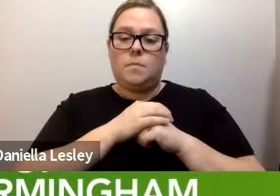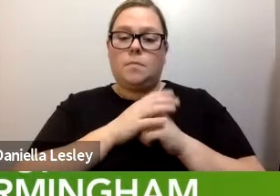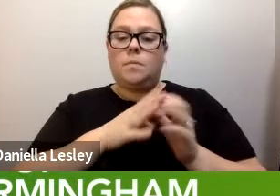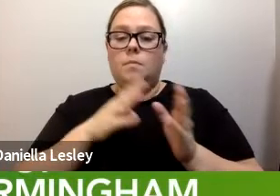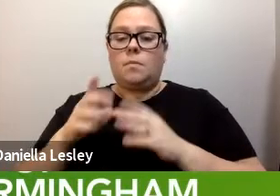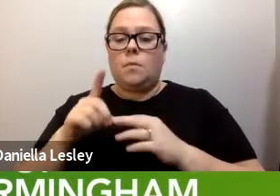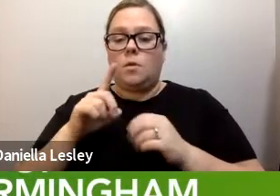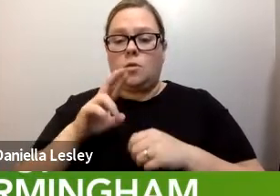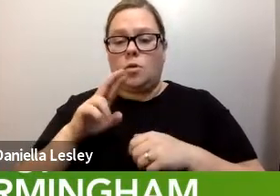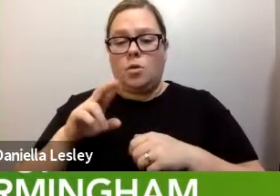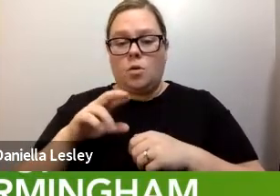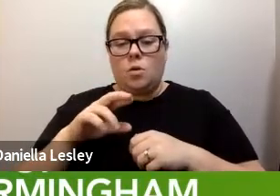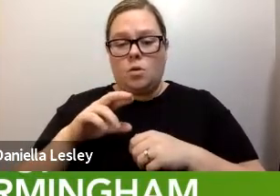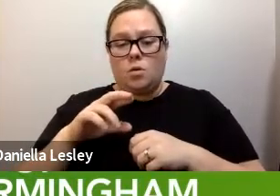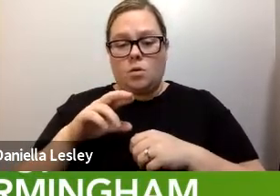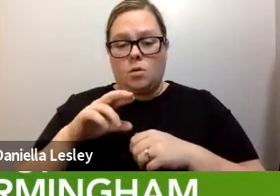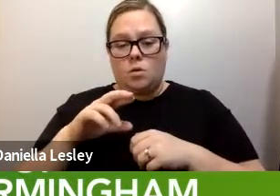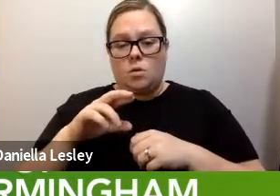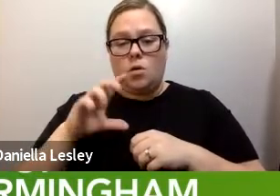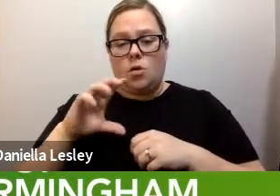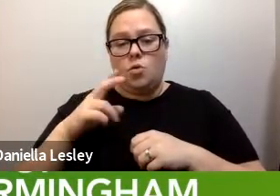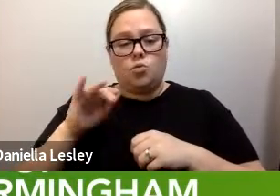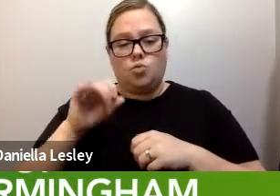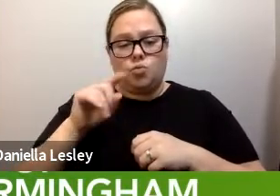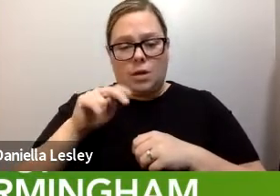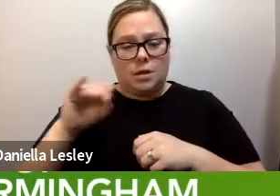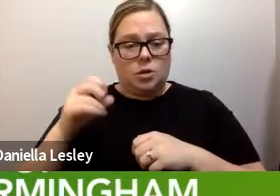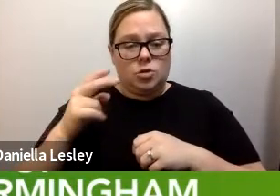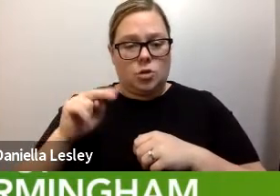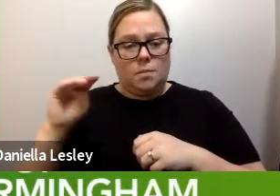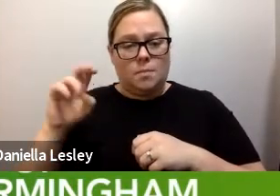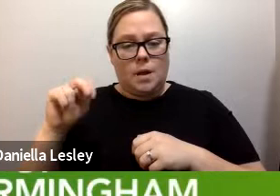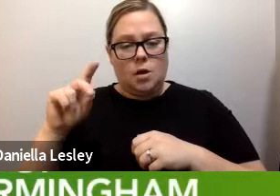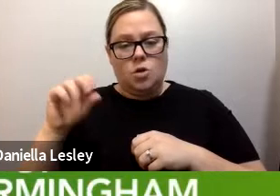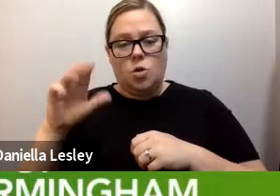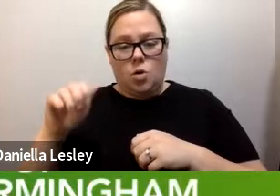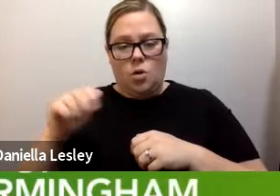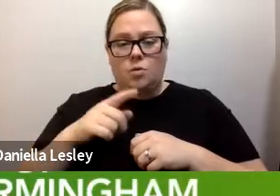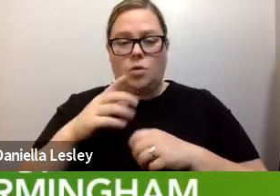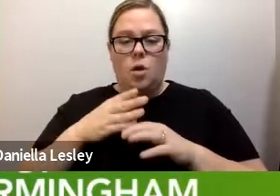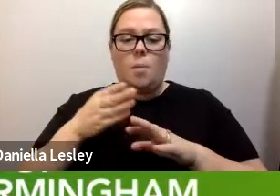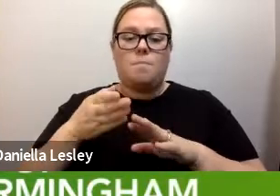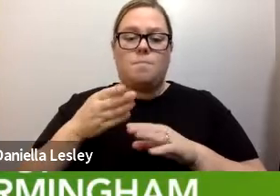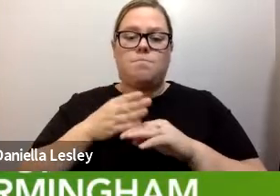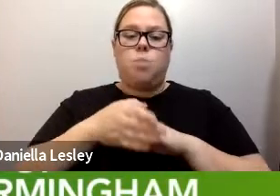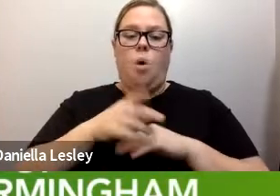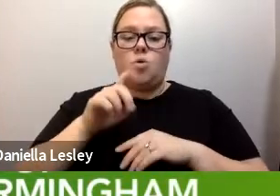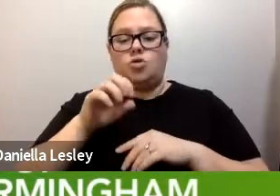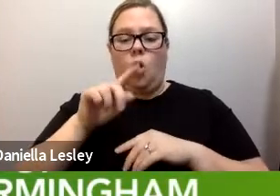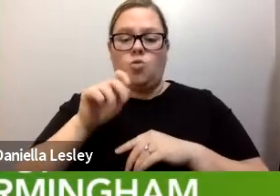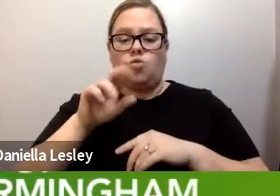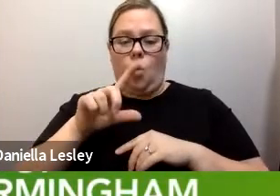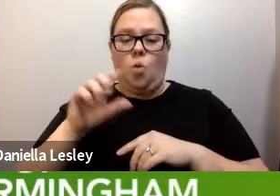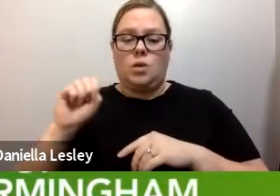Dr. Kristen John Mendonca is a postdoctoral scholar for RERCREC. In 2021, he